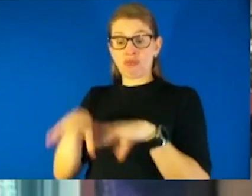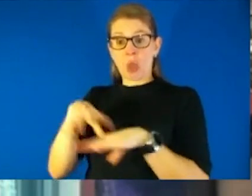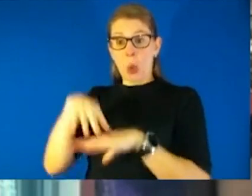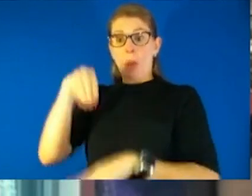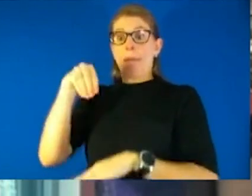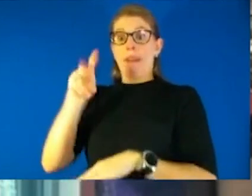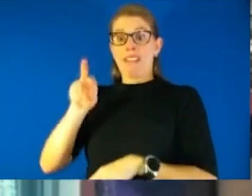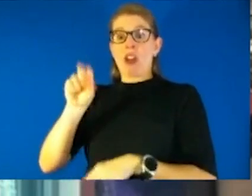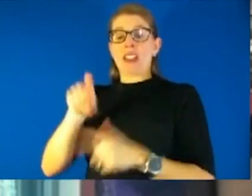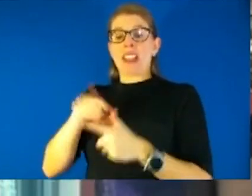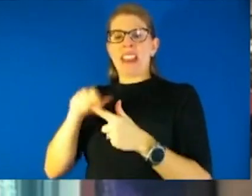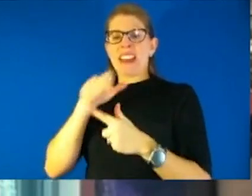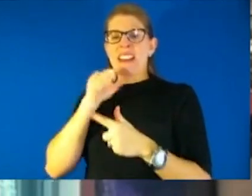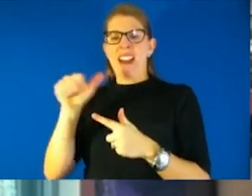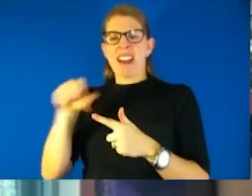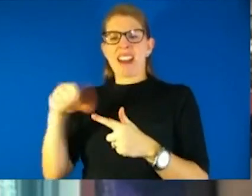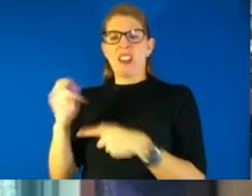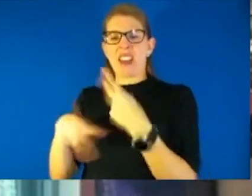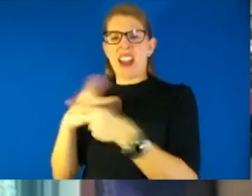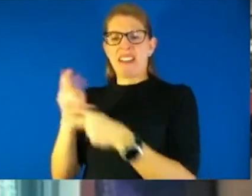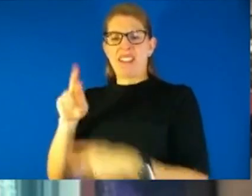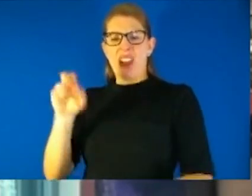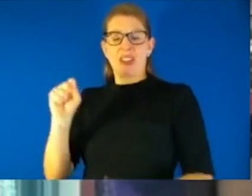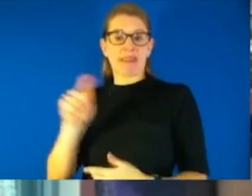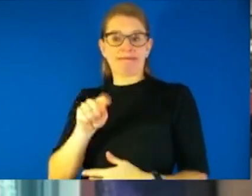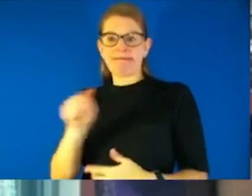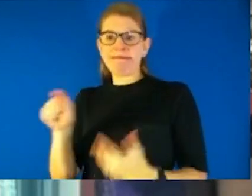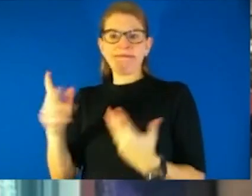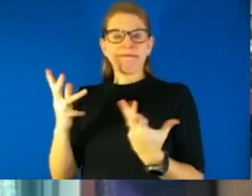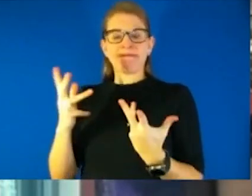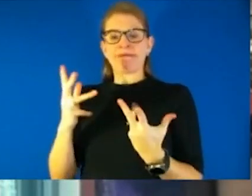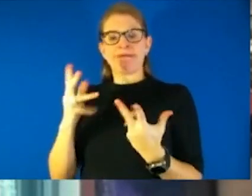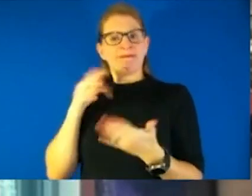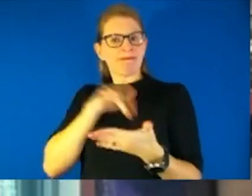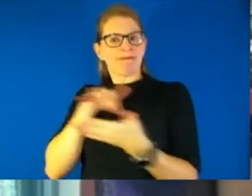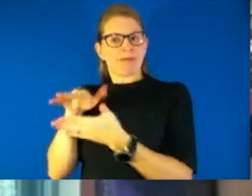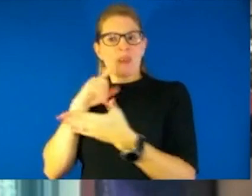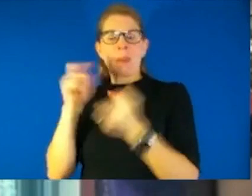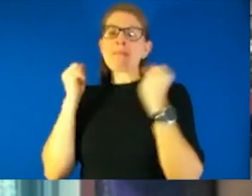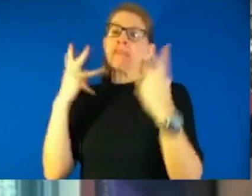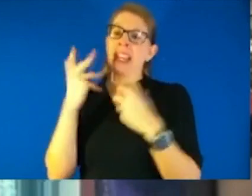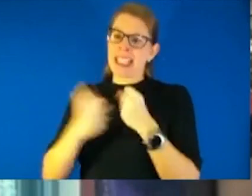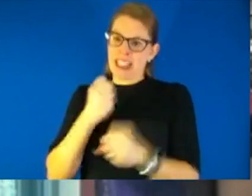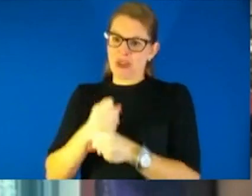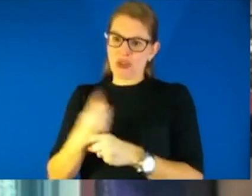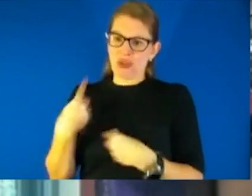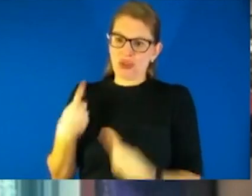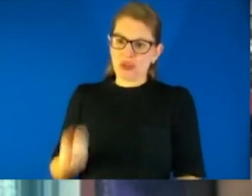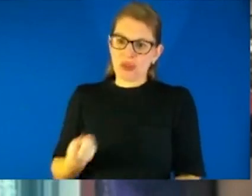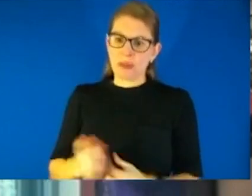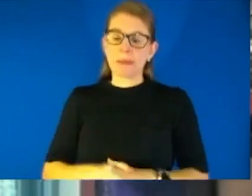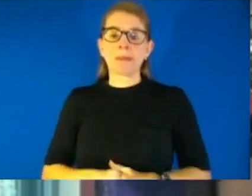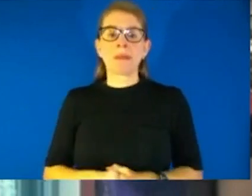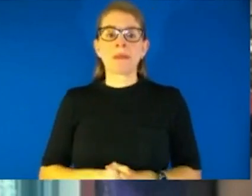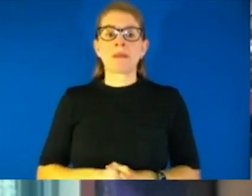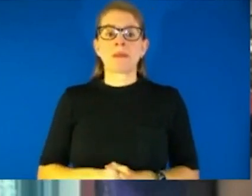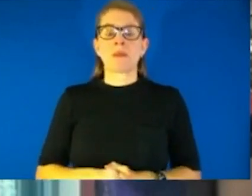another. And that's the type of stuff we've been working on for many years. And